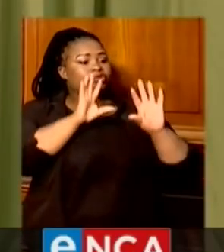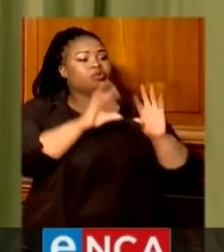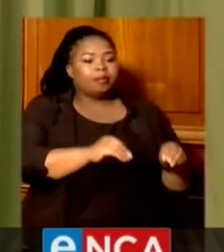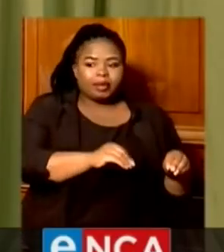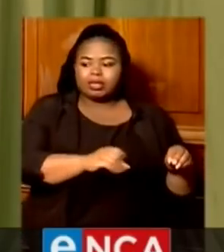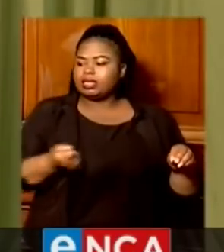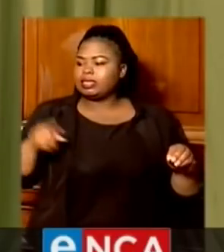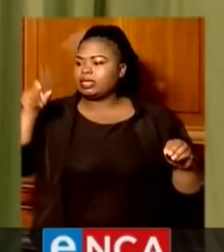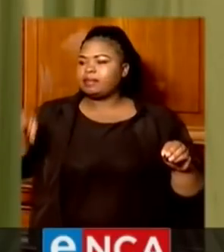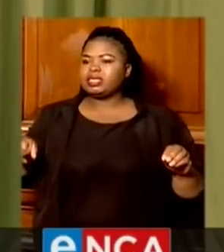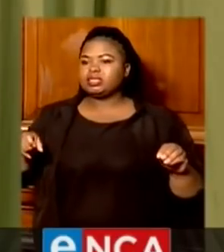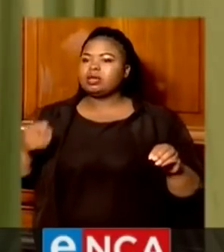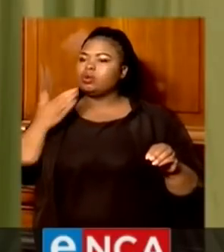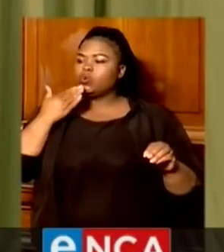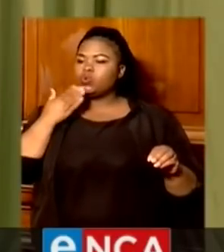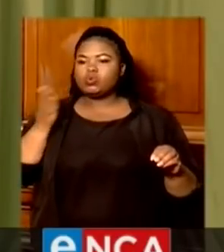someone who is